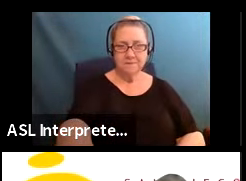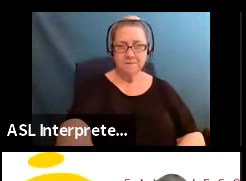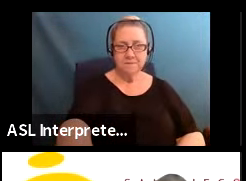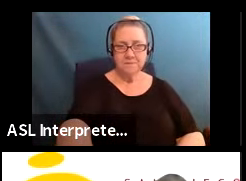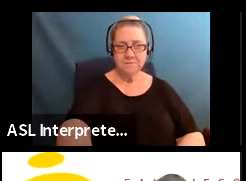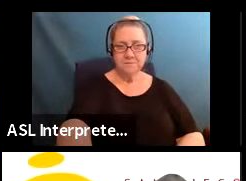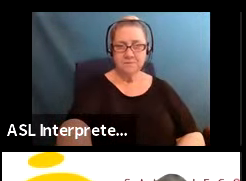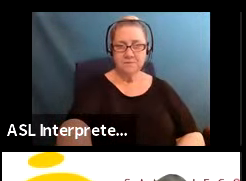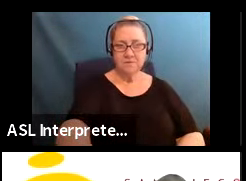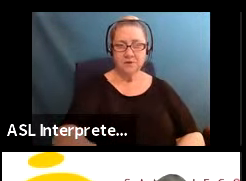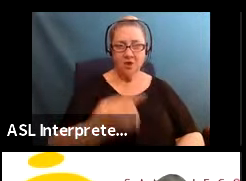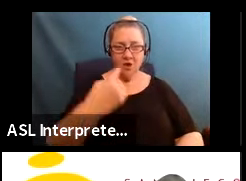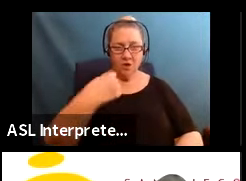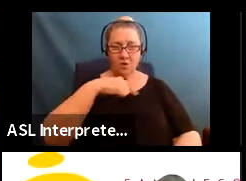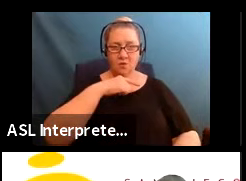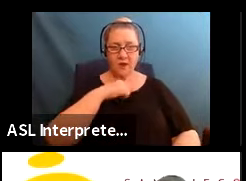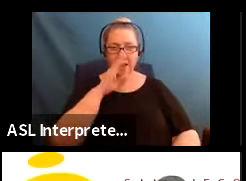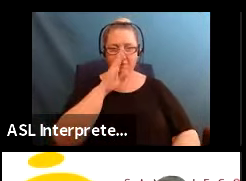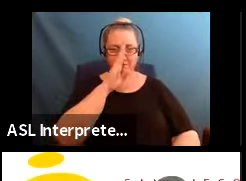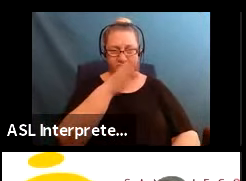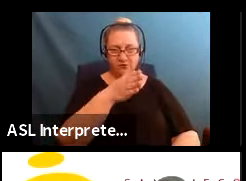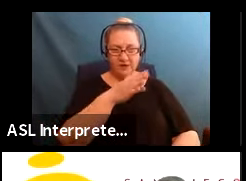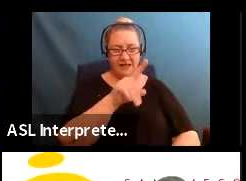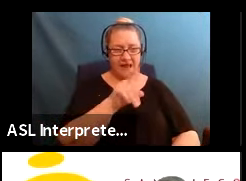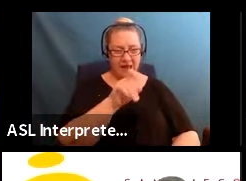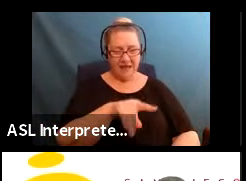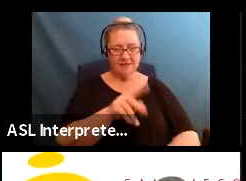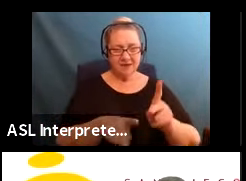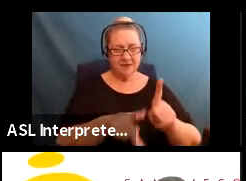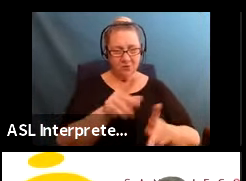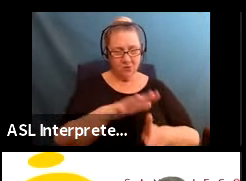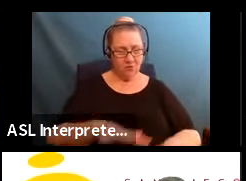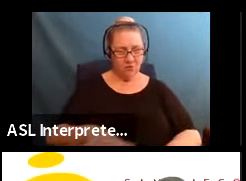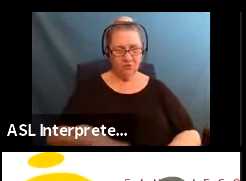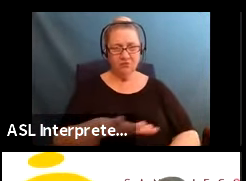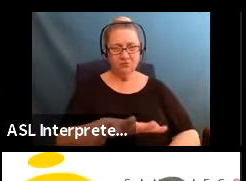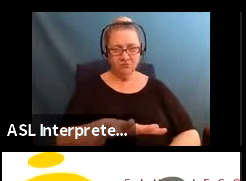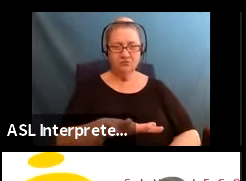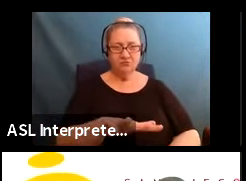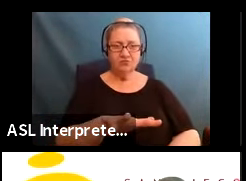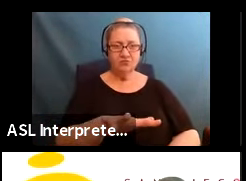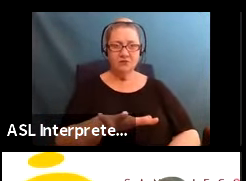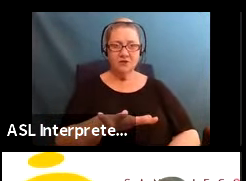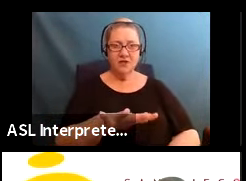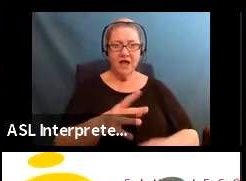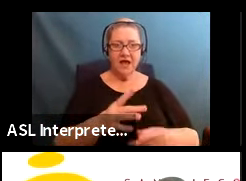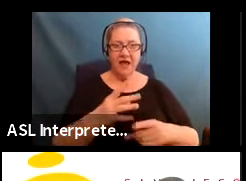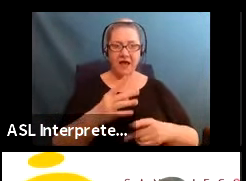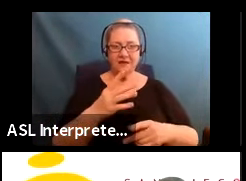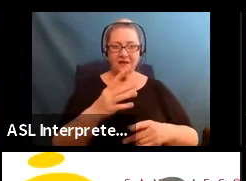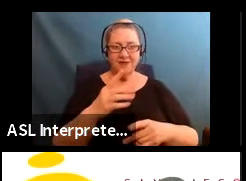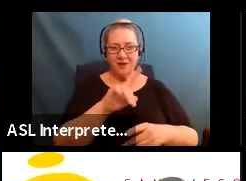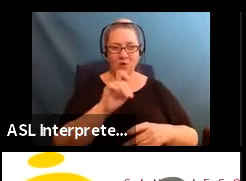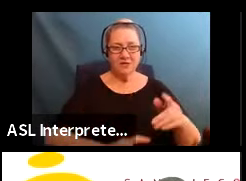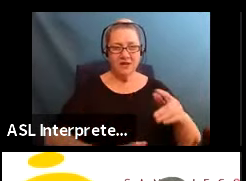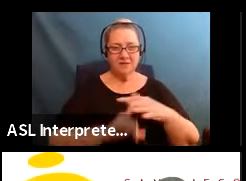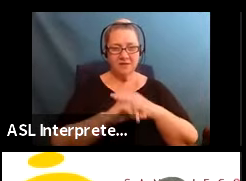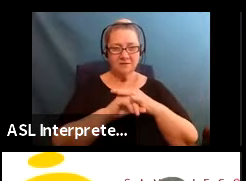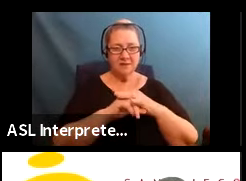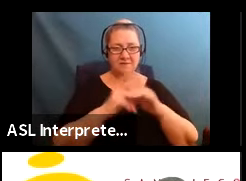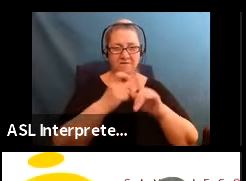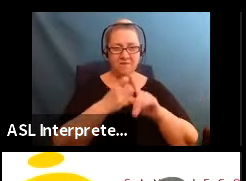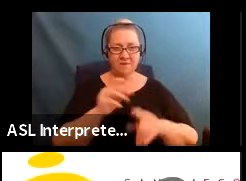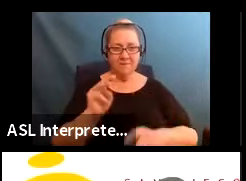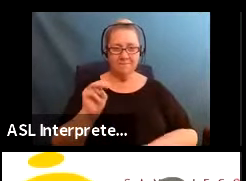asked different folks on the ground, and I know the question has come up from Maria